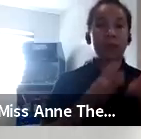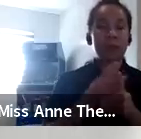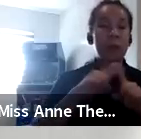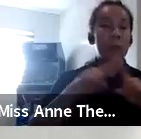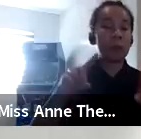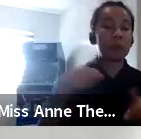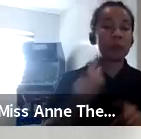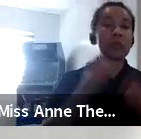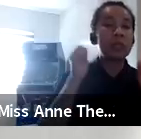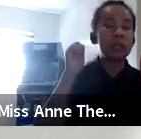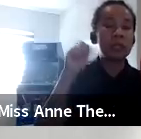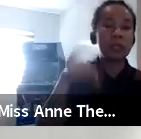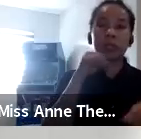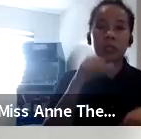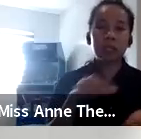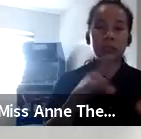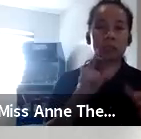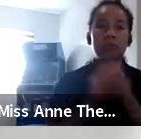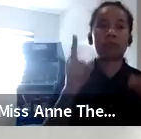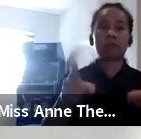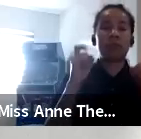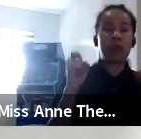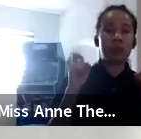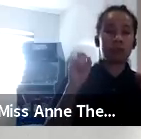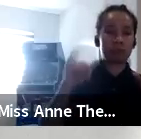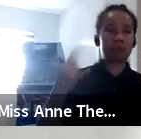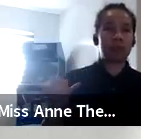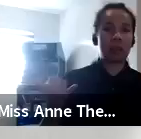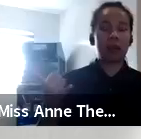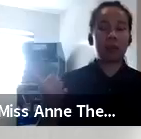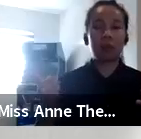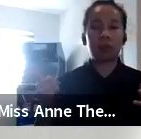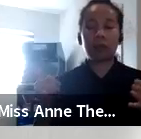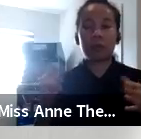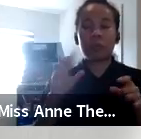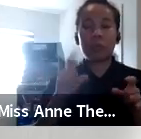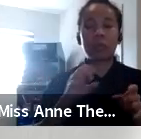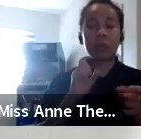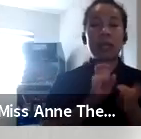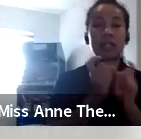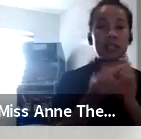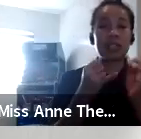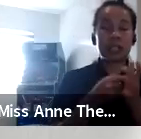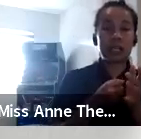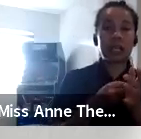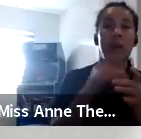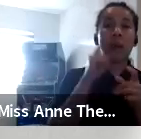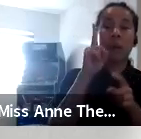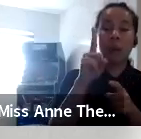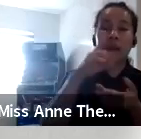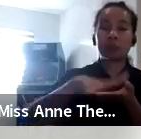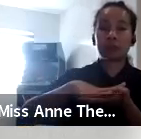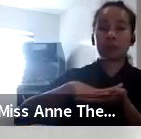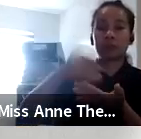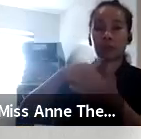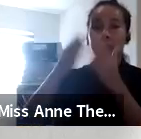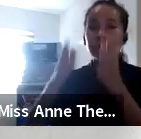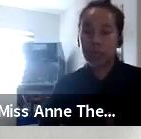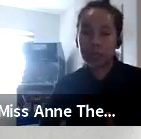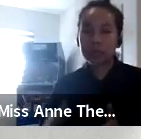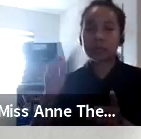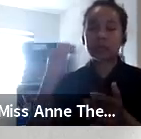do it in an instant. We need to change the world into a better one learner at a